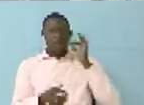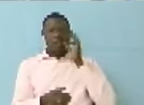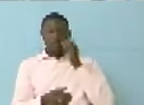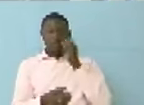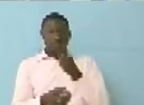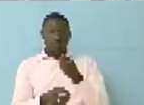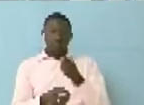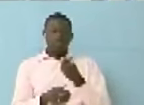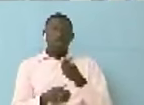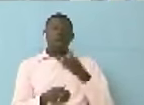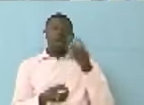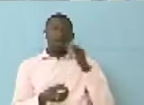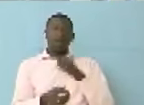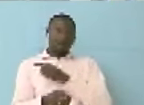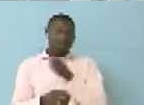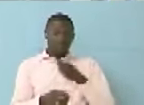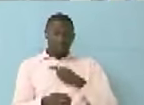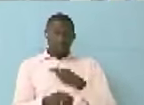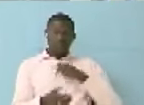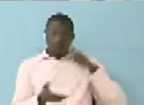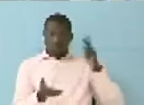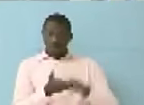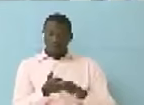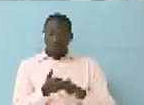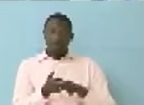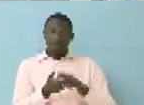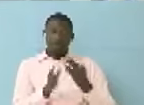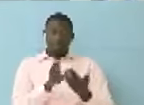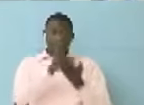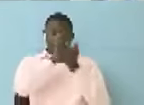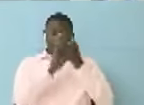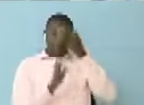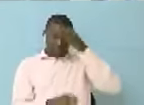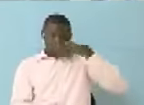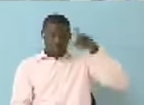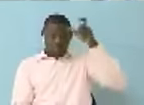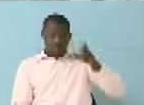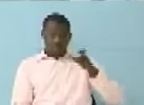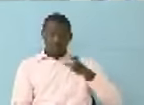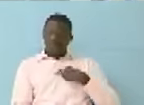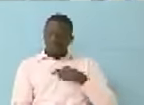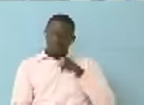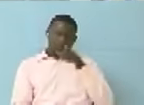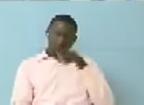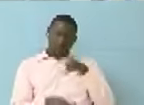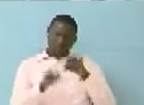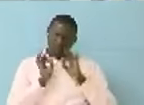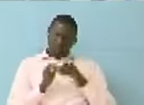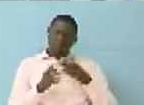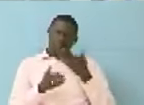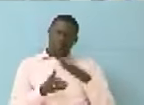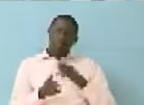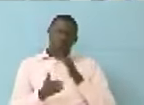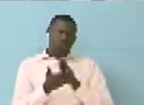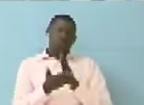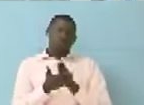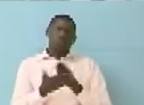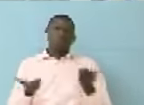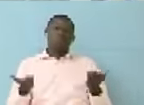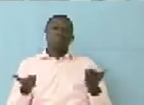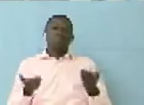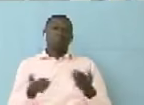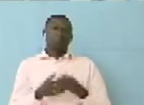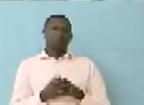this commission, then you take that as the truth. Malala mtenga kumasoto mbebe la falaje ni fangulu nota jangi ya tonya ya ndiko olem